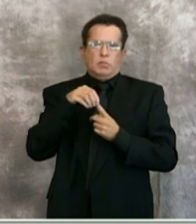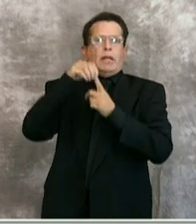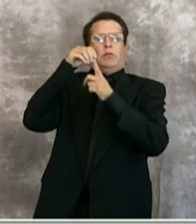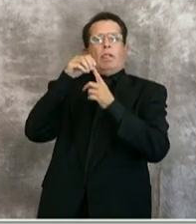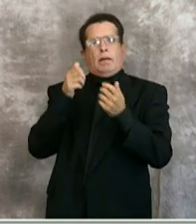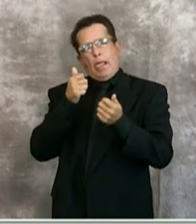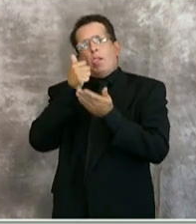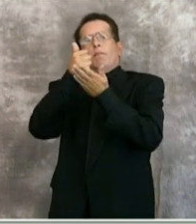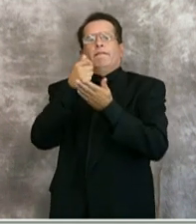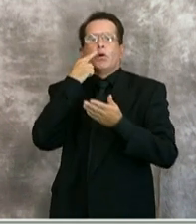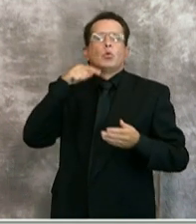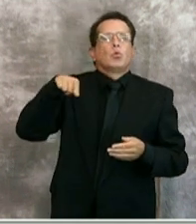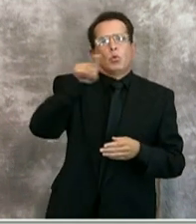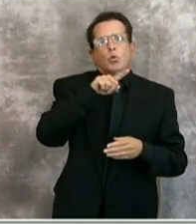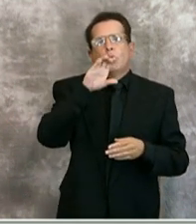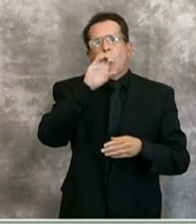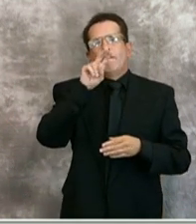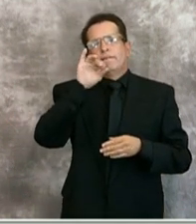of COVID-19 testing.